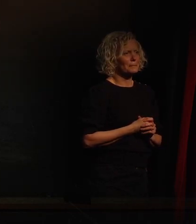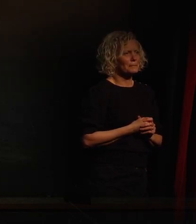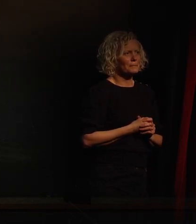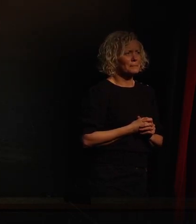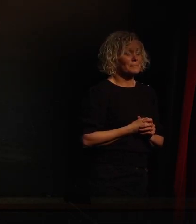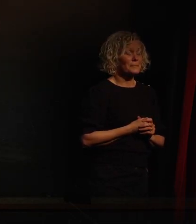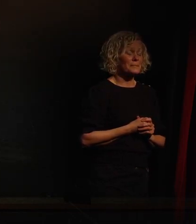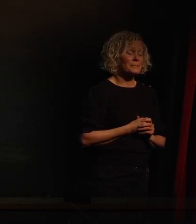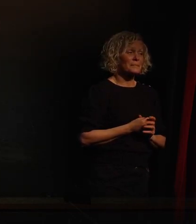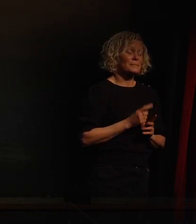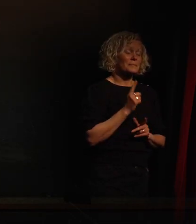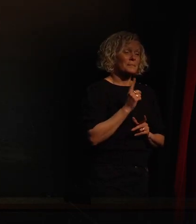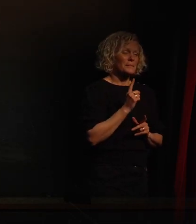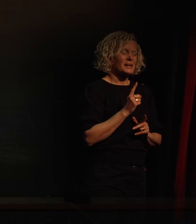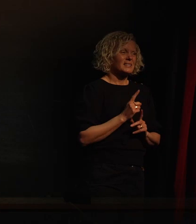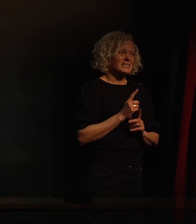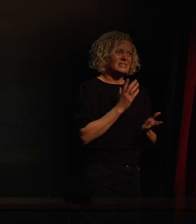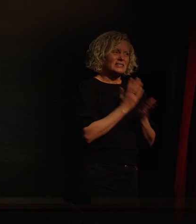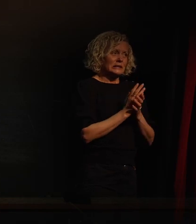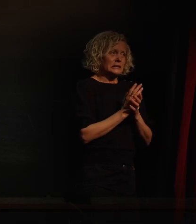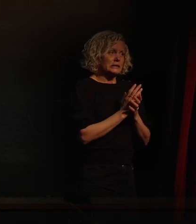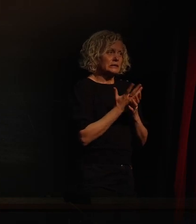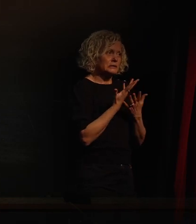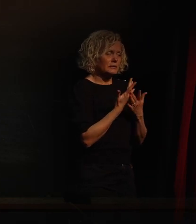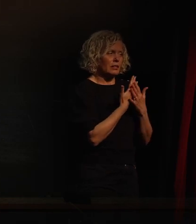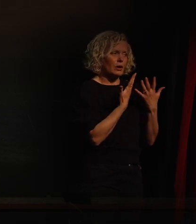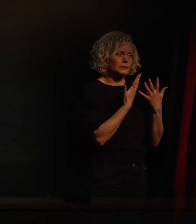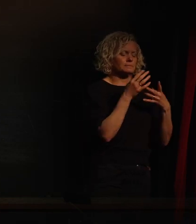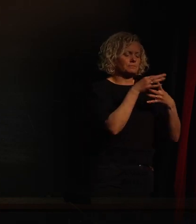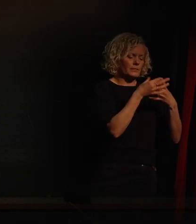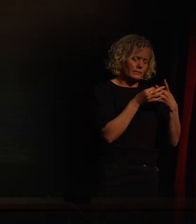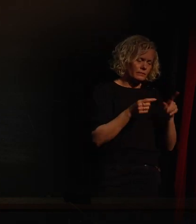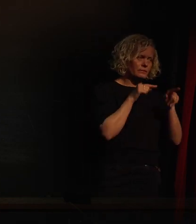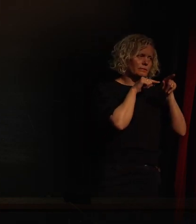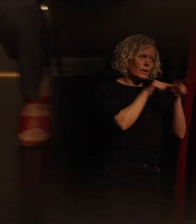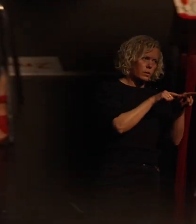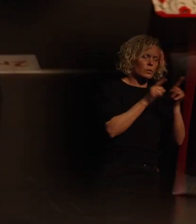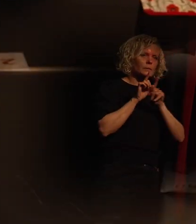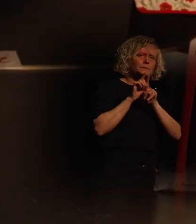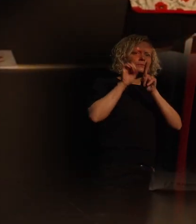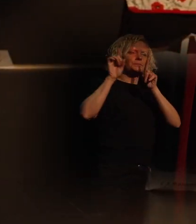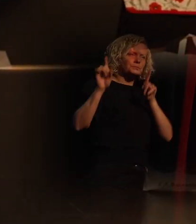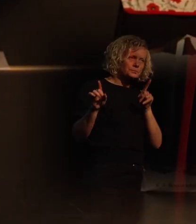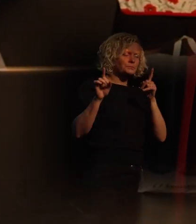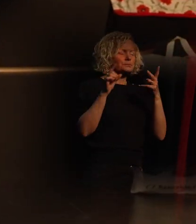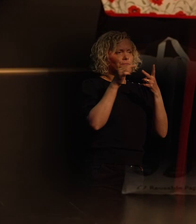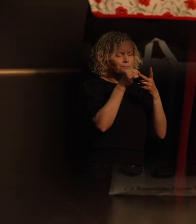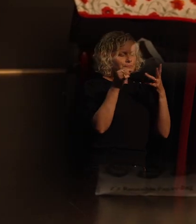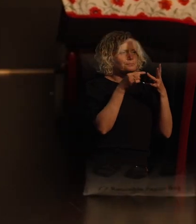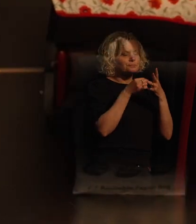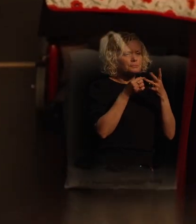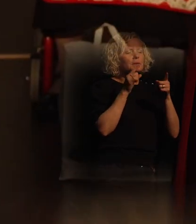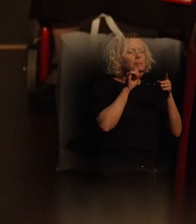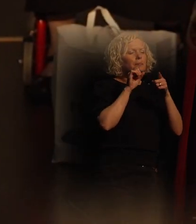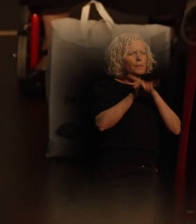But despite all of these restrictions and the social distancing, somehow,